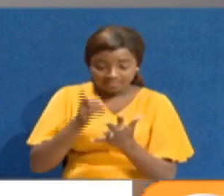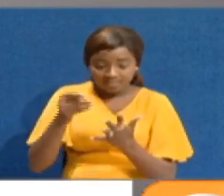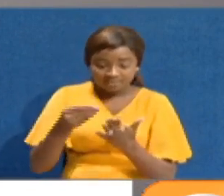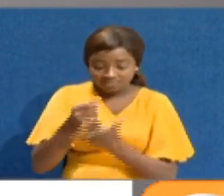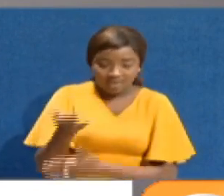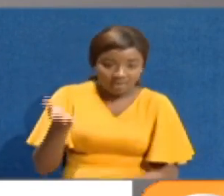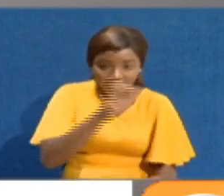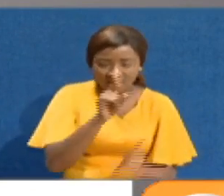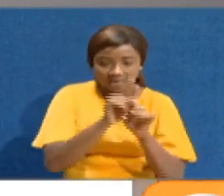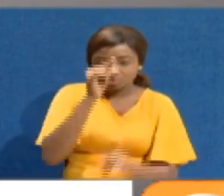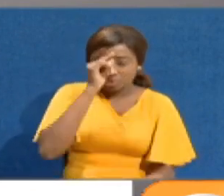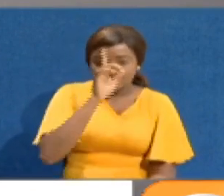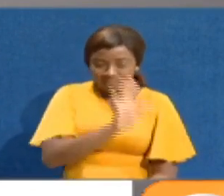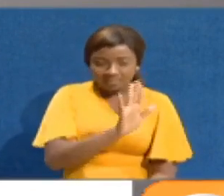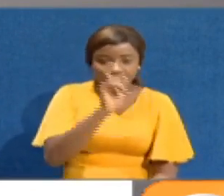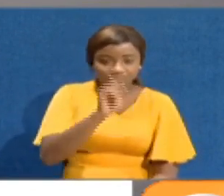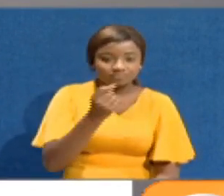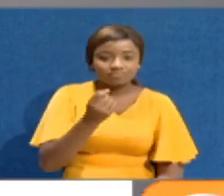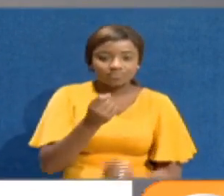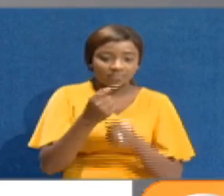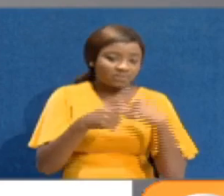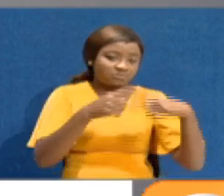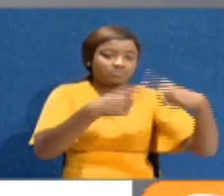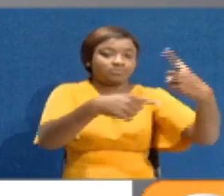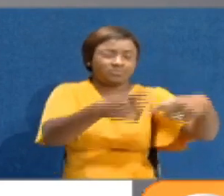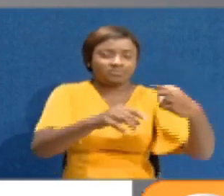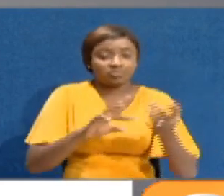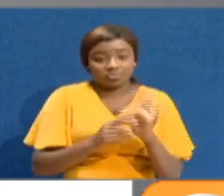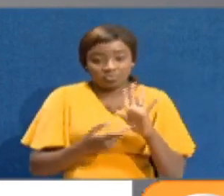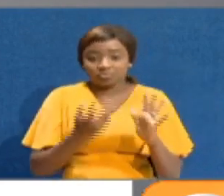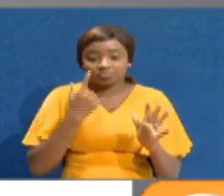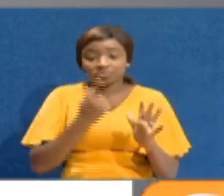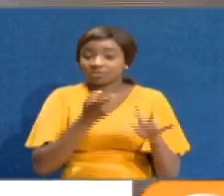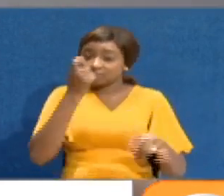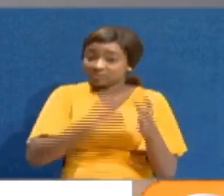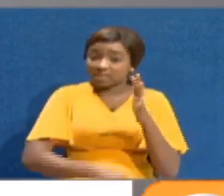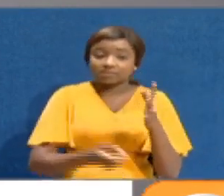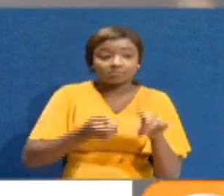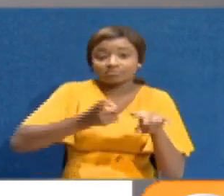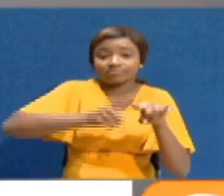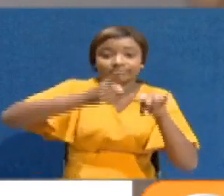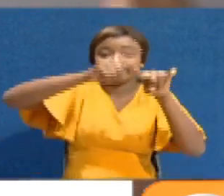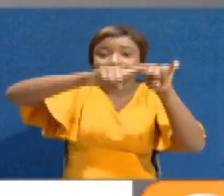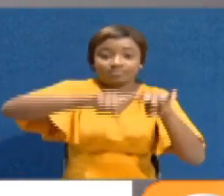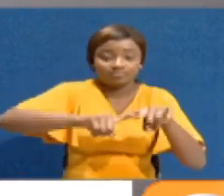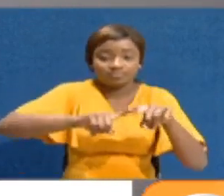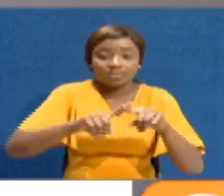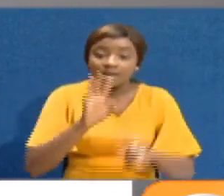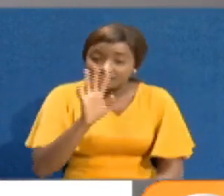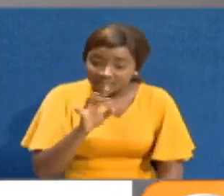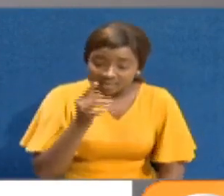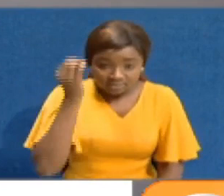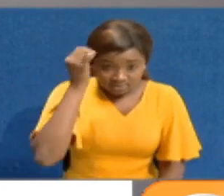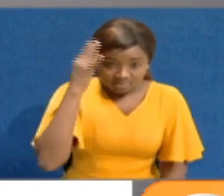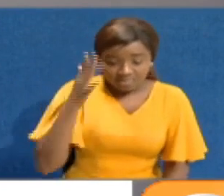back and government has to run, then you likely see a possibility of rising taxes. Now, this is coming at a time